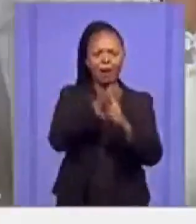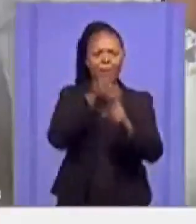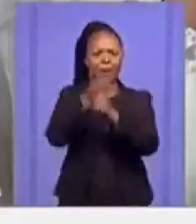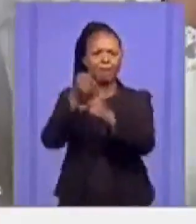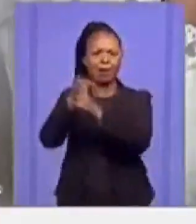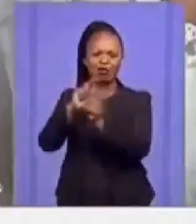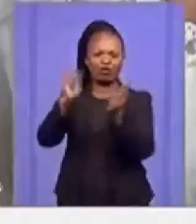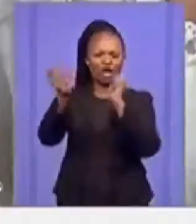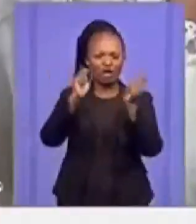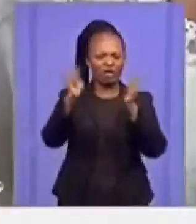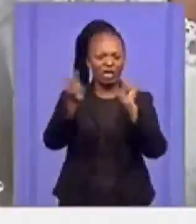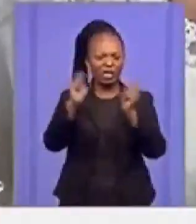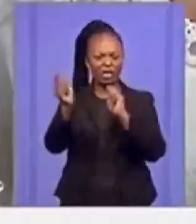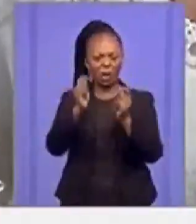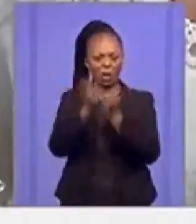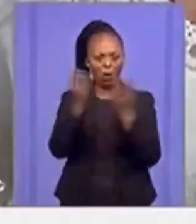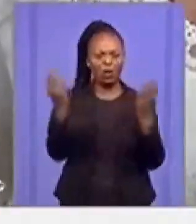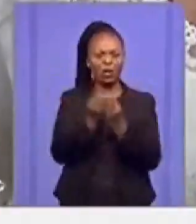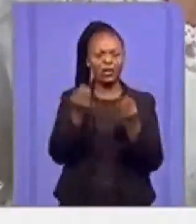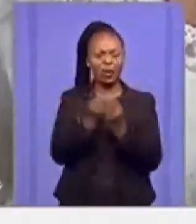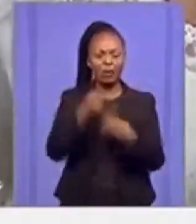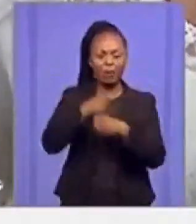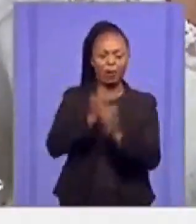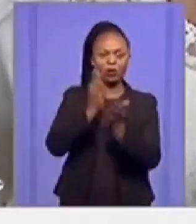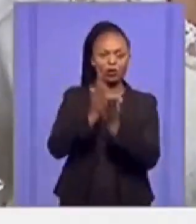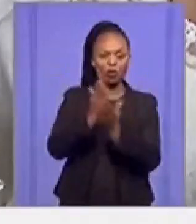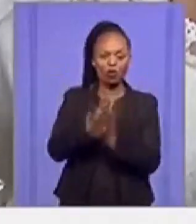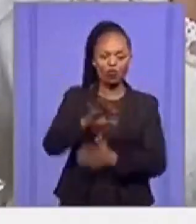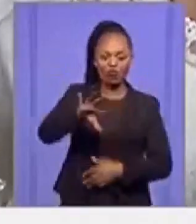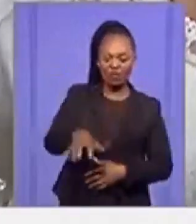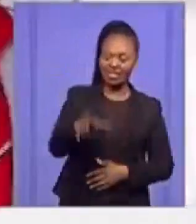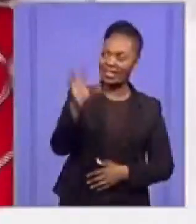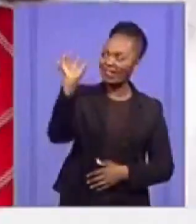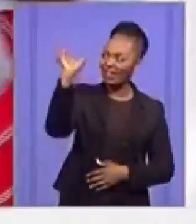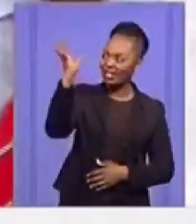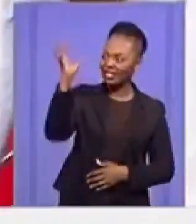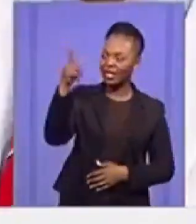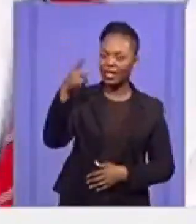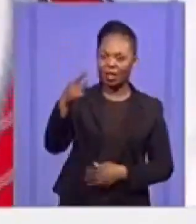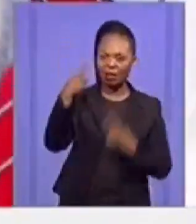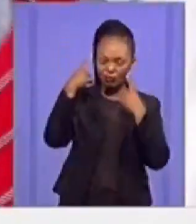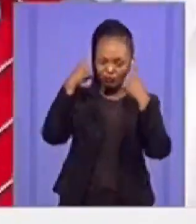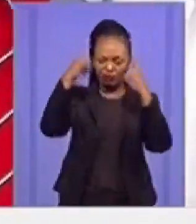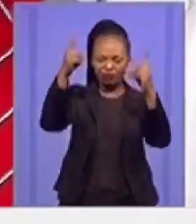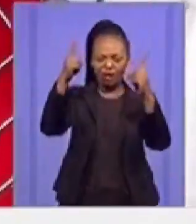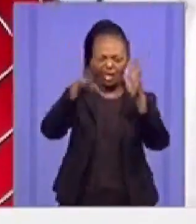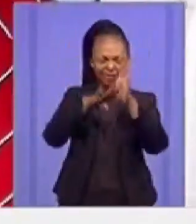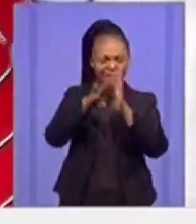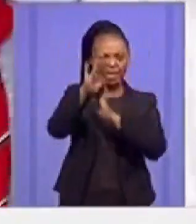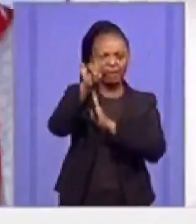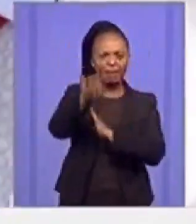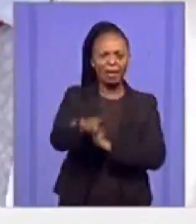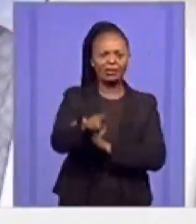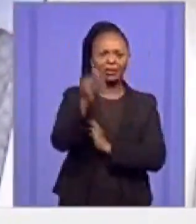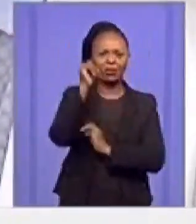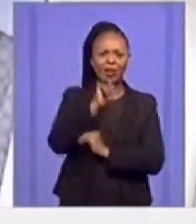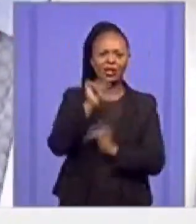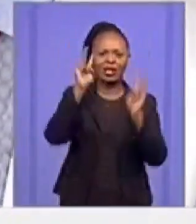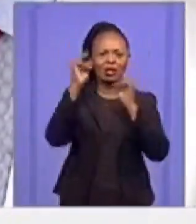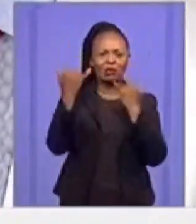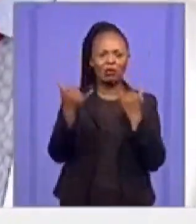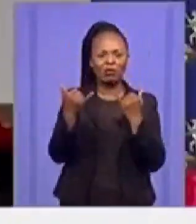lena ebile a etsa bonnete ba hore province ya Freistata e ba mapeng ha o tloha haholo tshebetsong ya bana